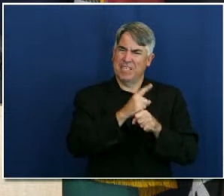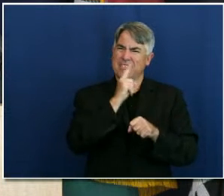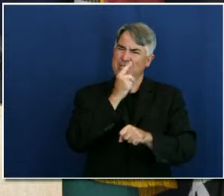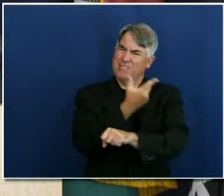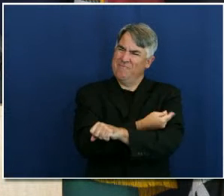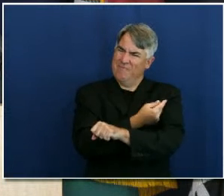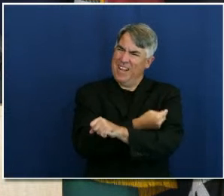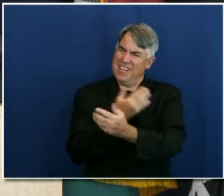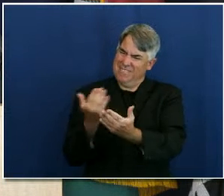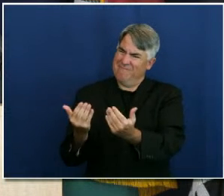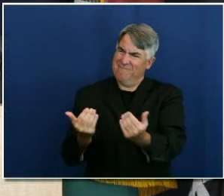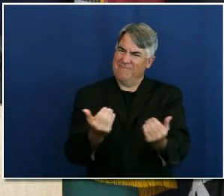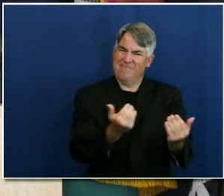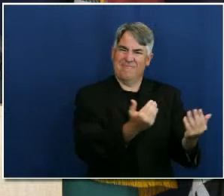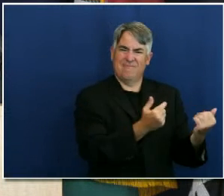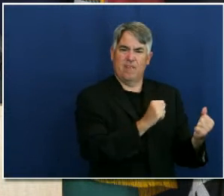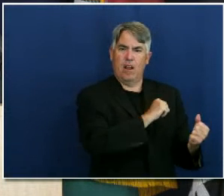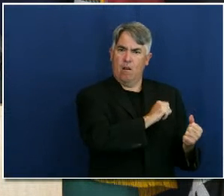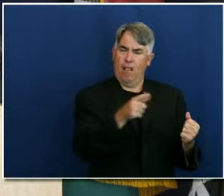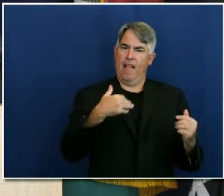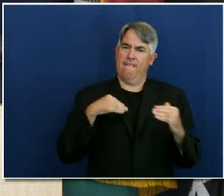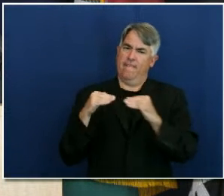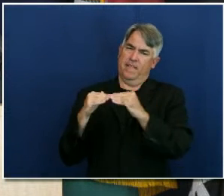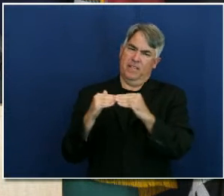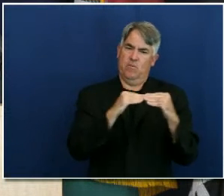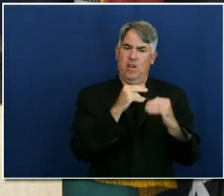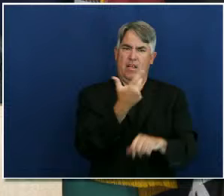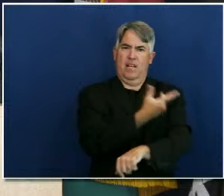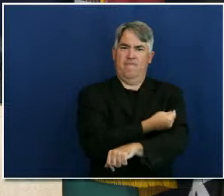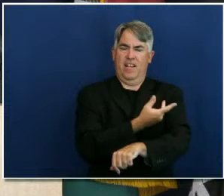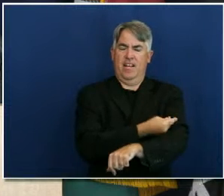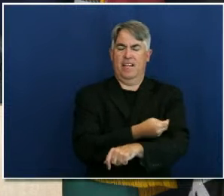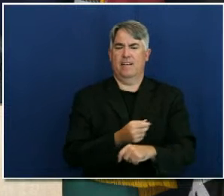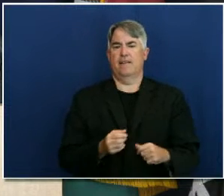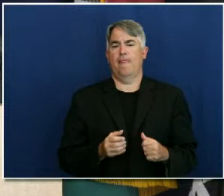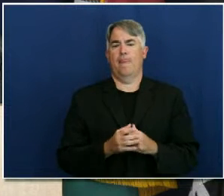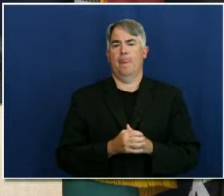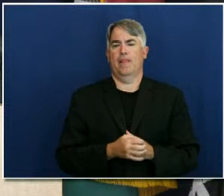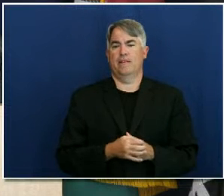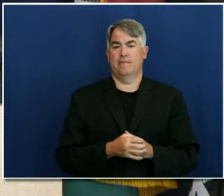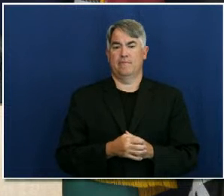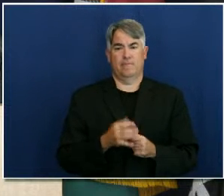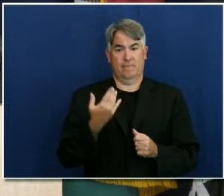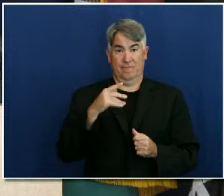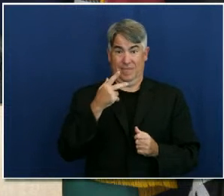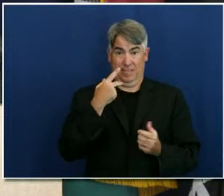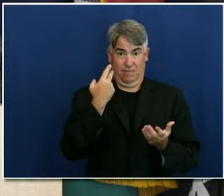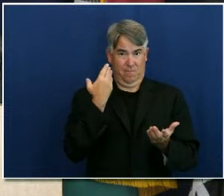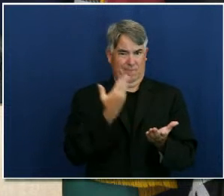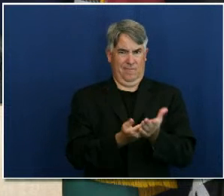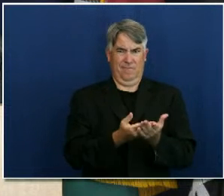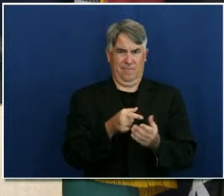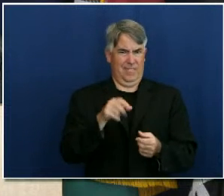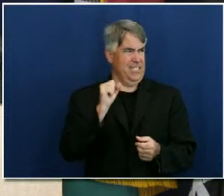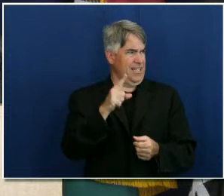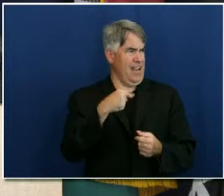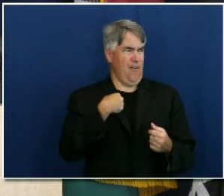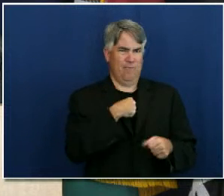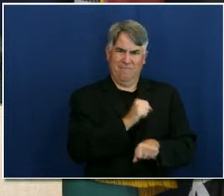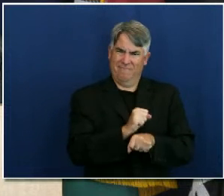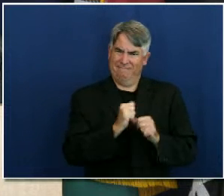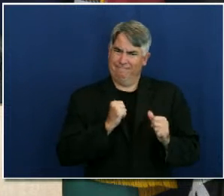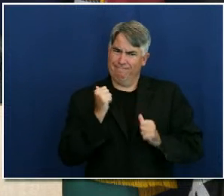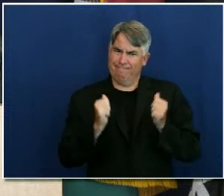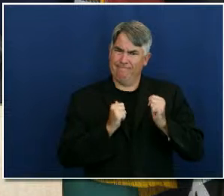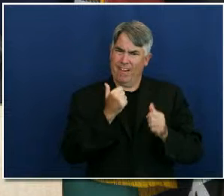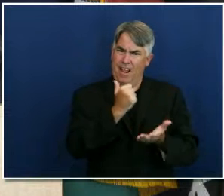ensuring that people have access to vaccinations. And this is a real testament to the hard work that our county